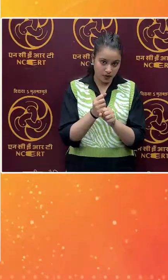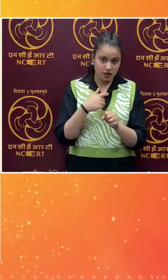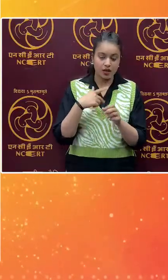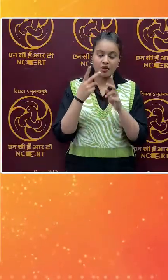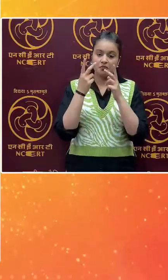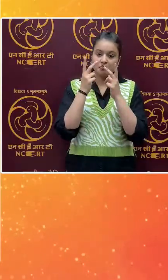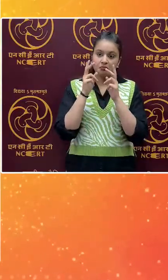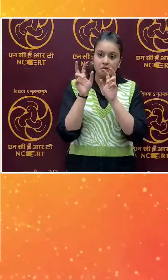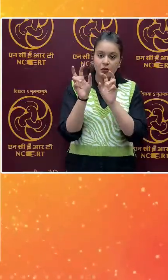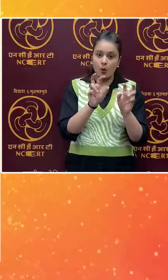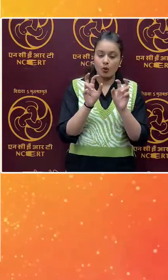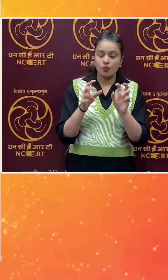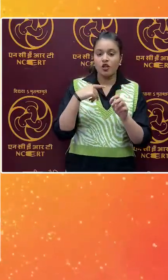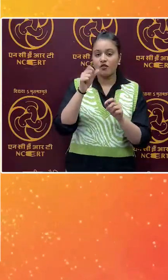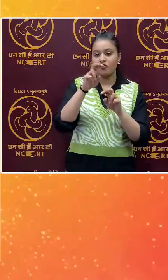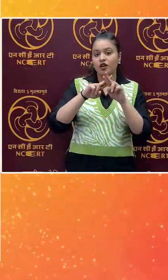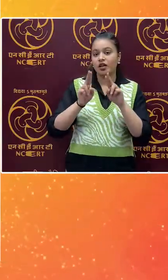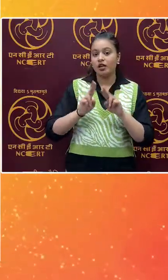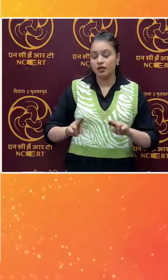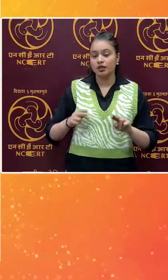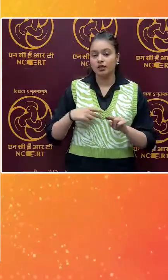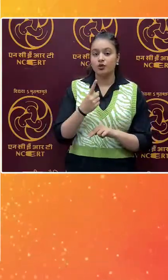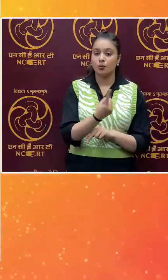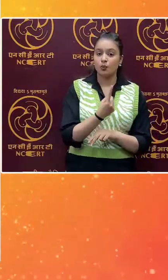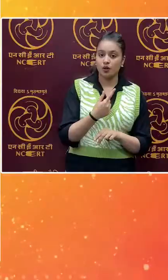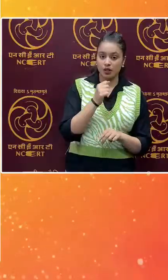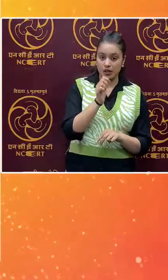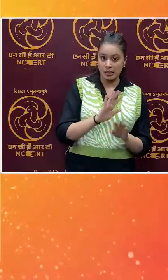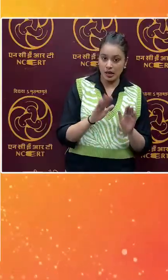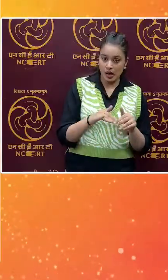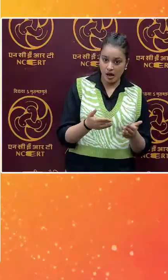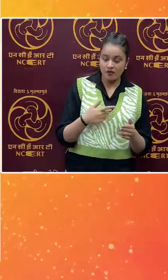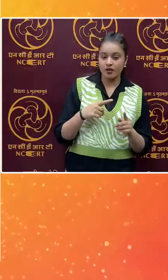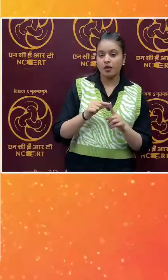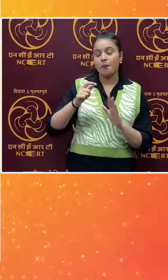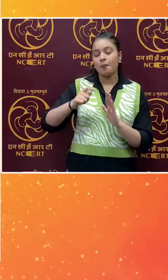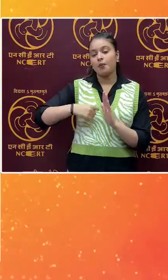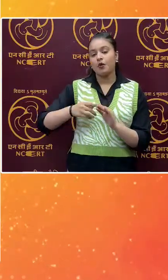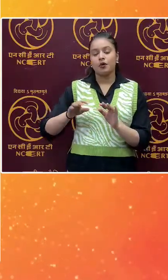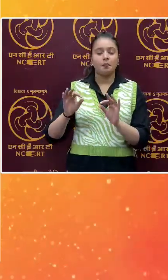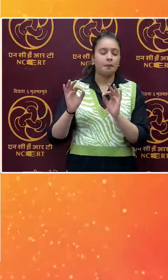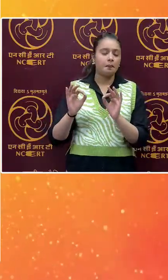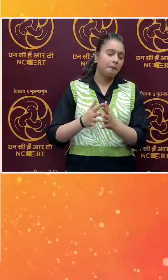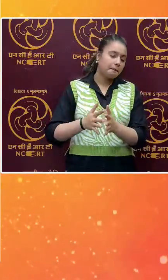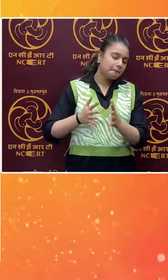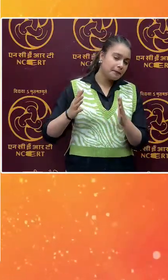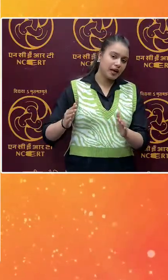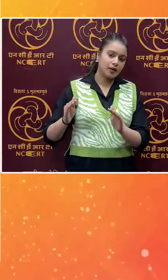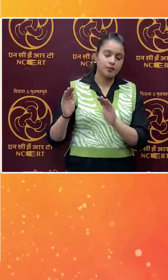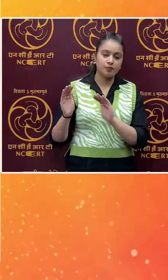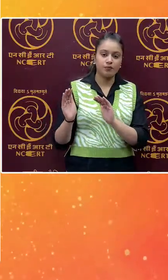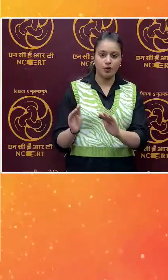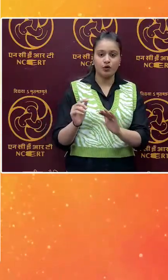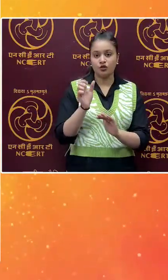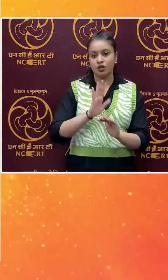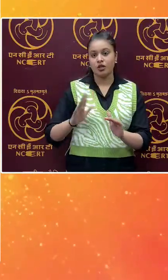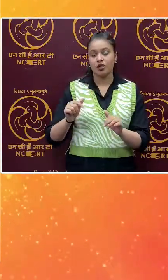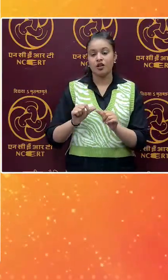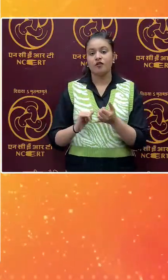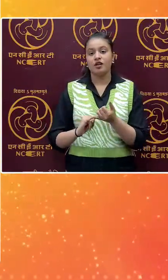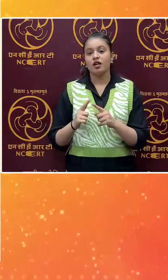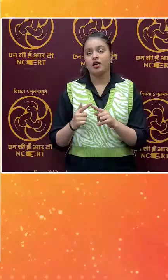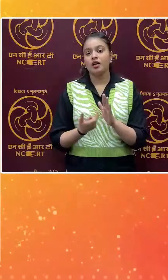the international observatory that India has. And in this budget, there is a huge push given to the astronomy